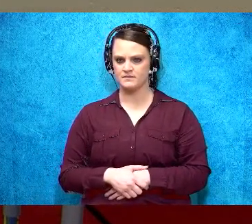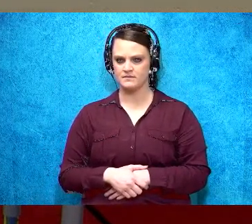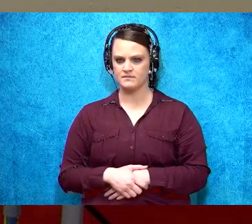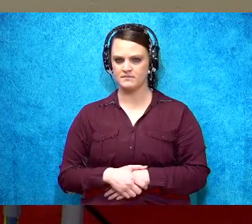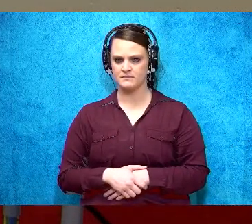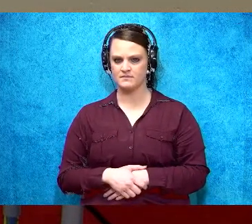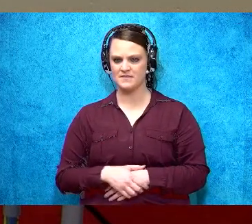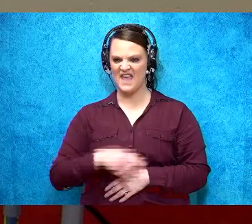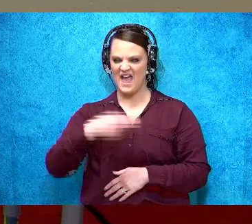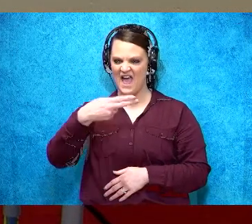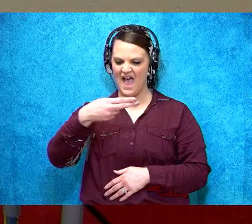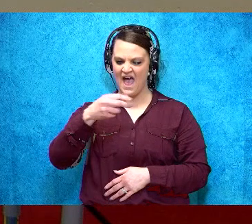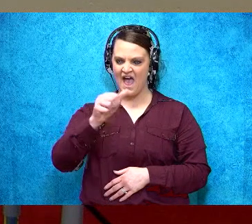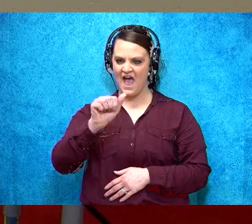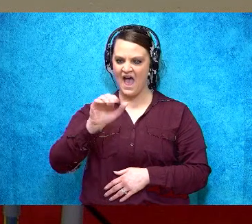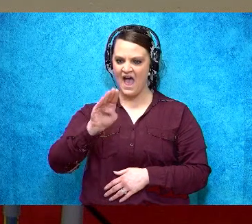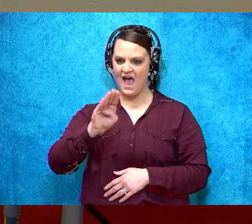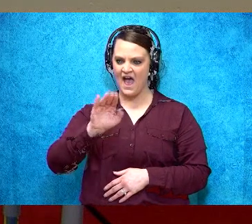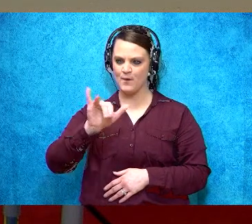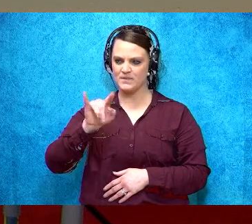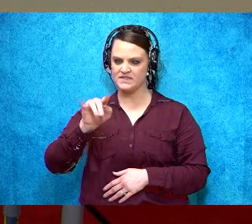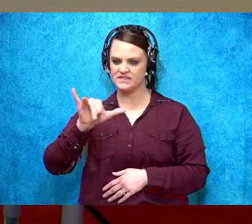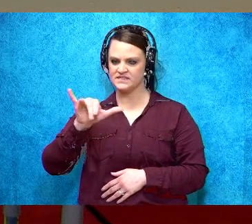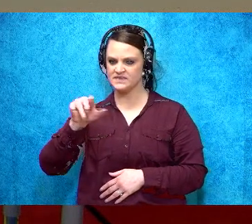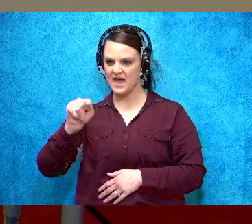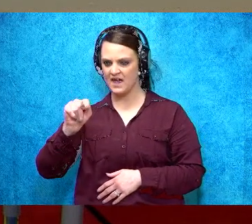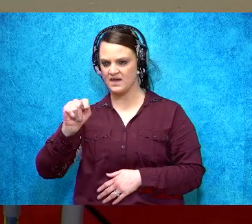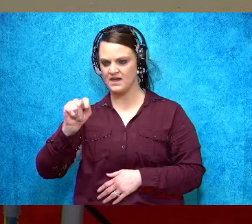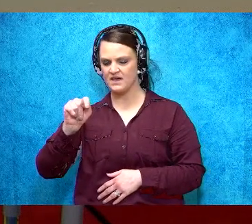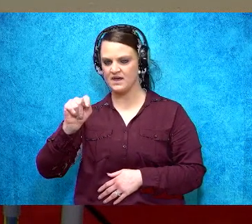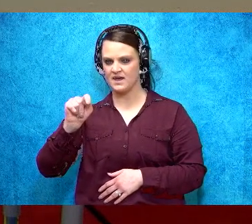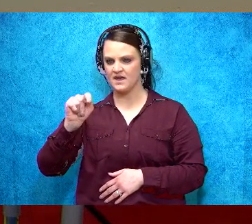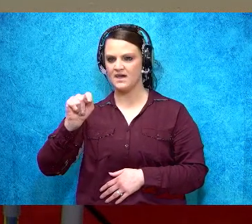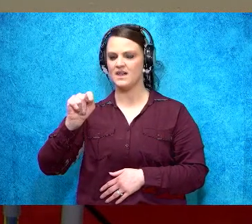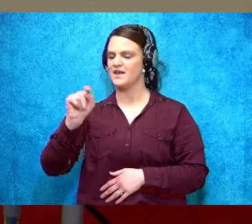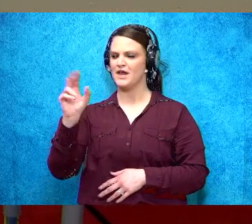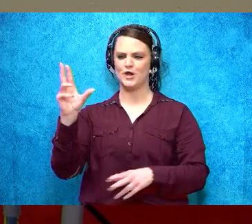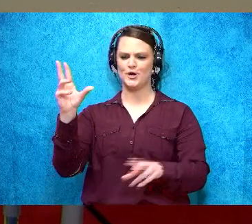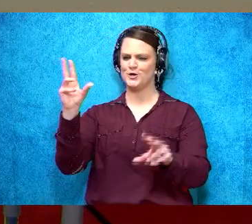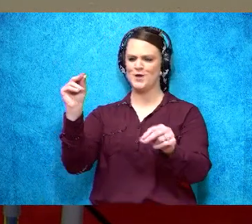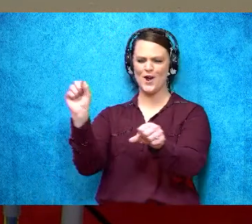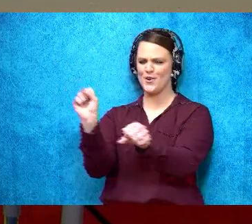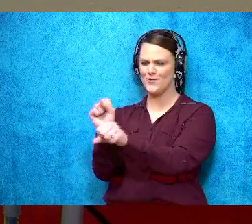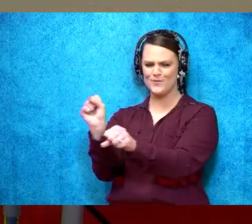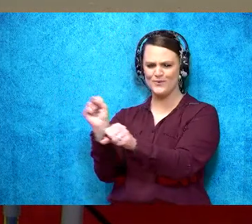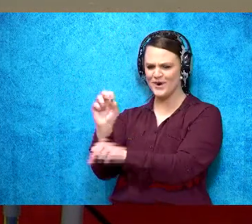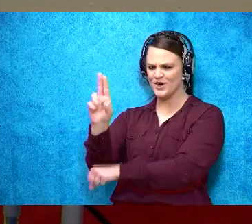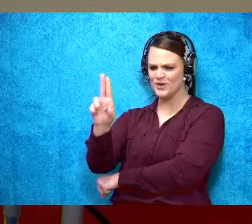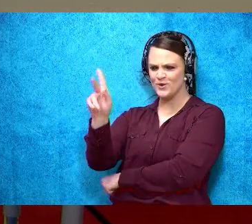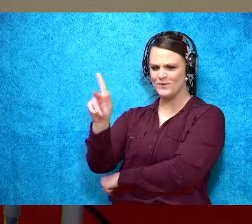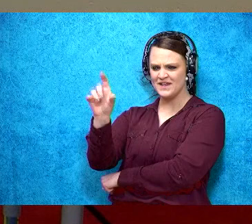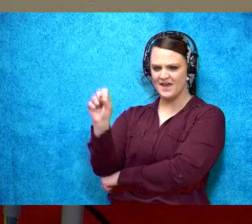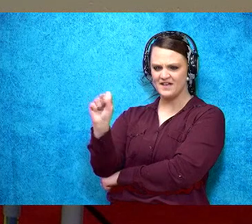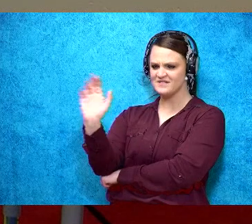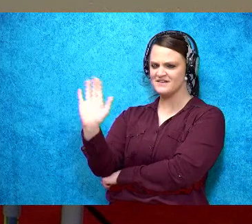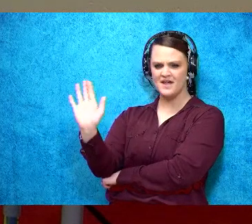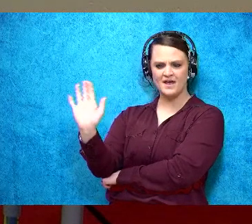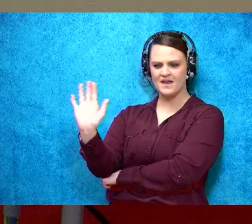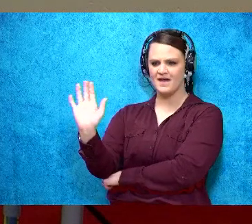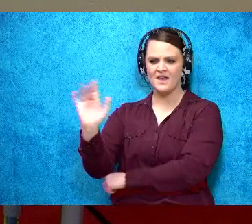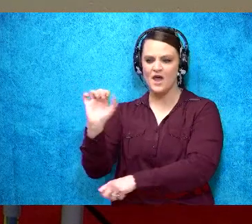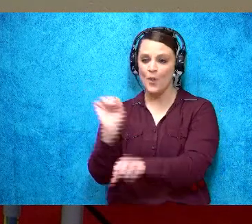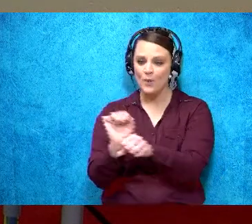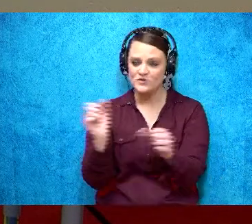Their habitats. Wow, no, she doesn't work for UPS. Gosh, she works